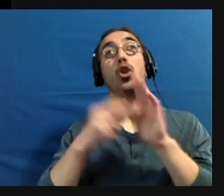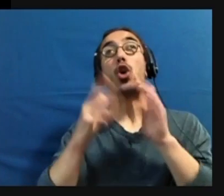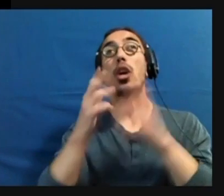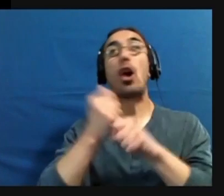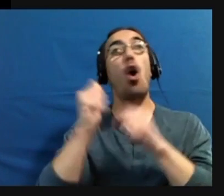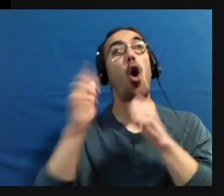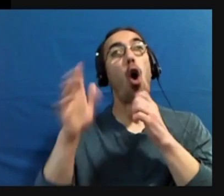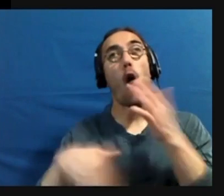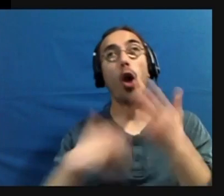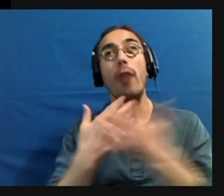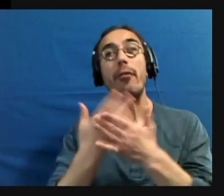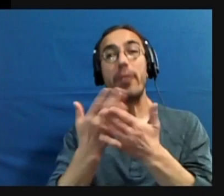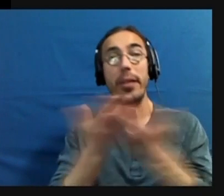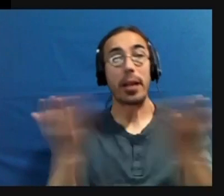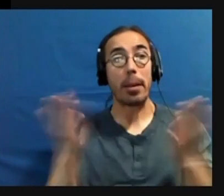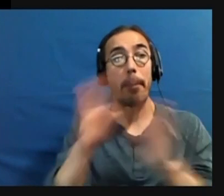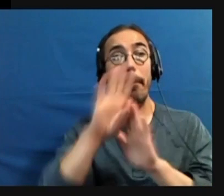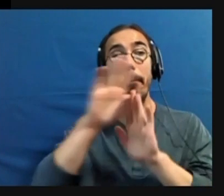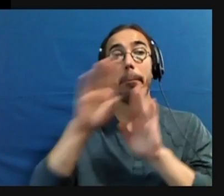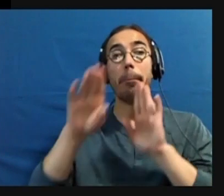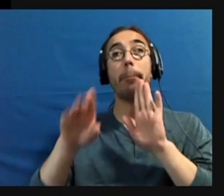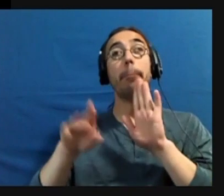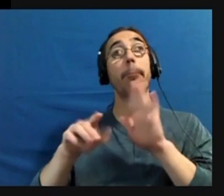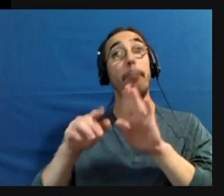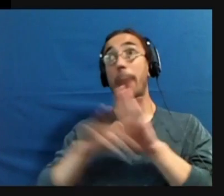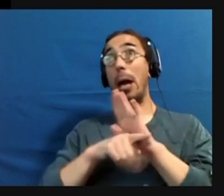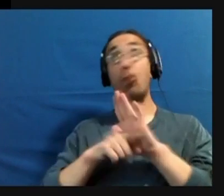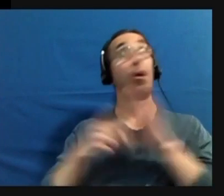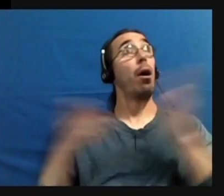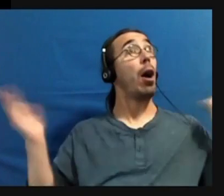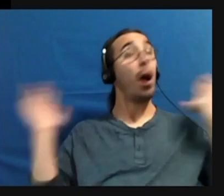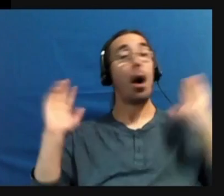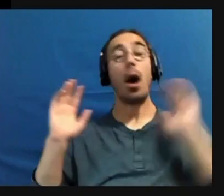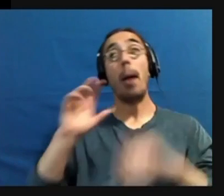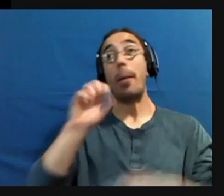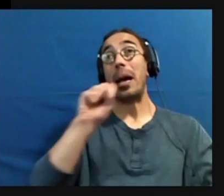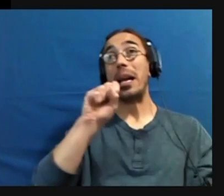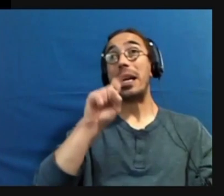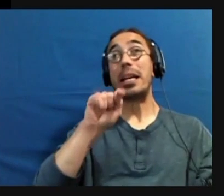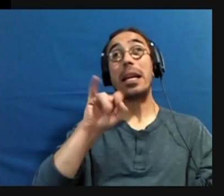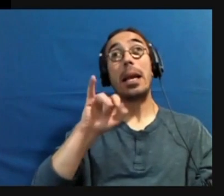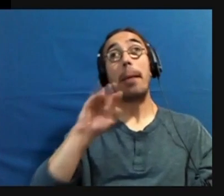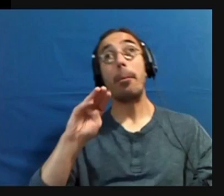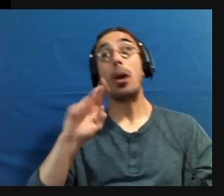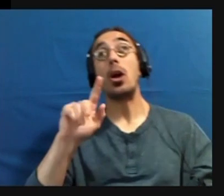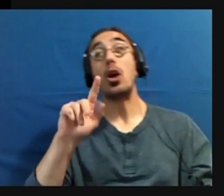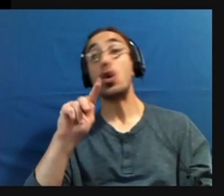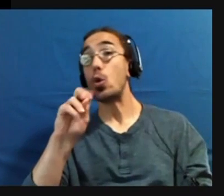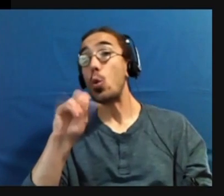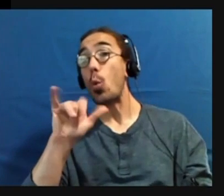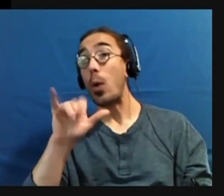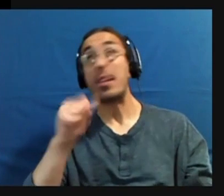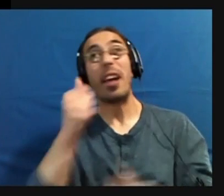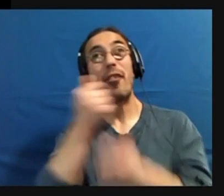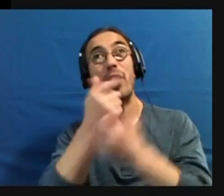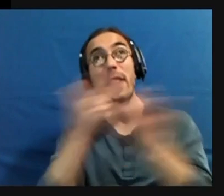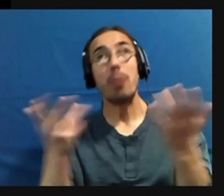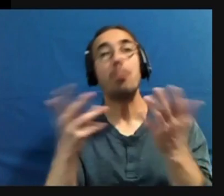back here behind me. So you're seeing all my STEM toys, and you're seeing all my books, and you're seeing the block towel.